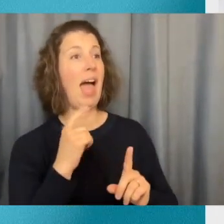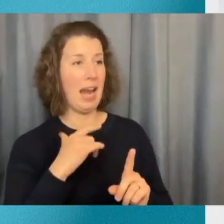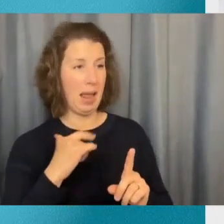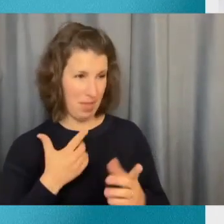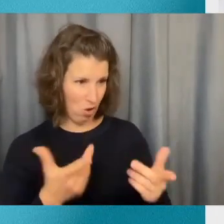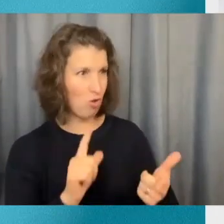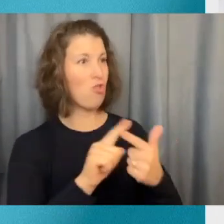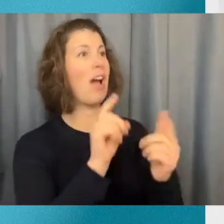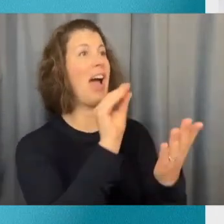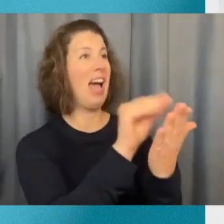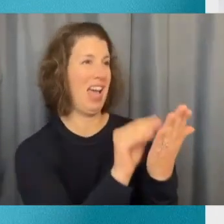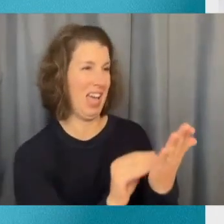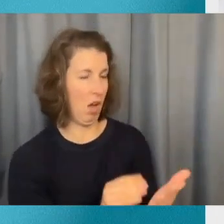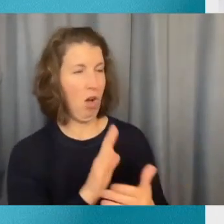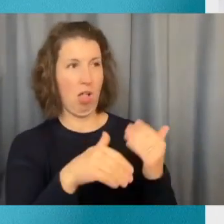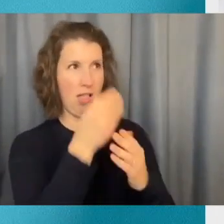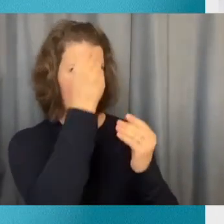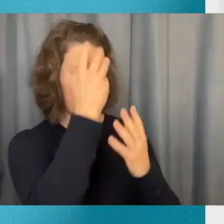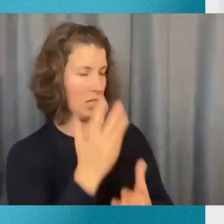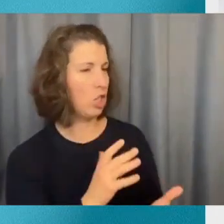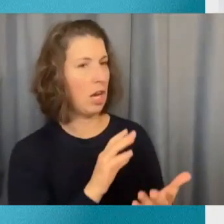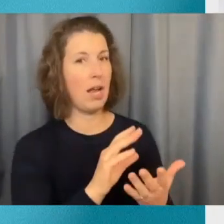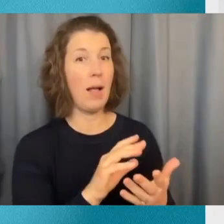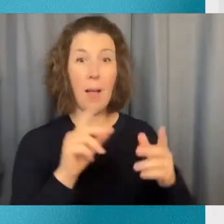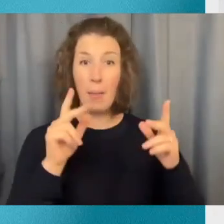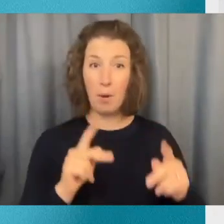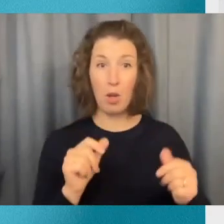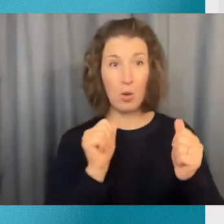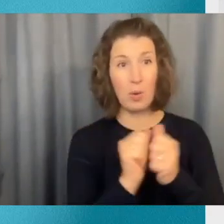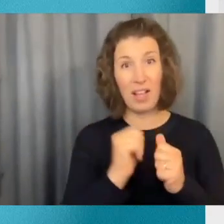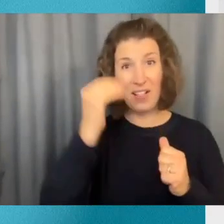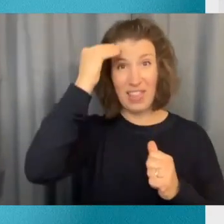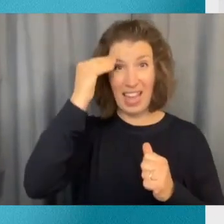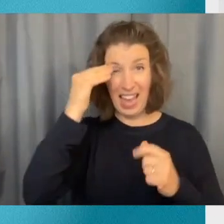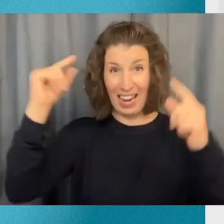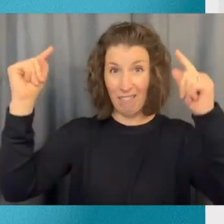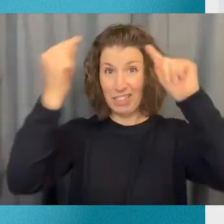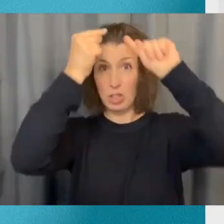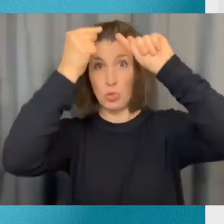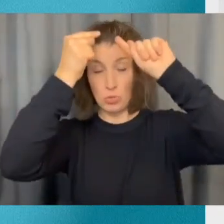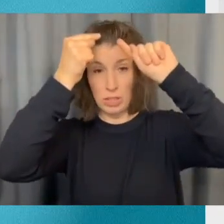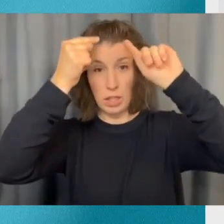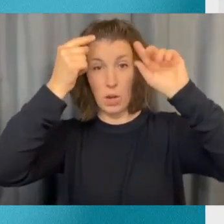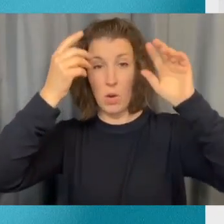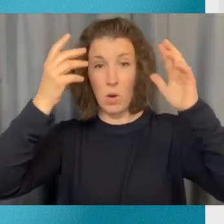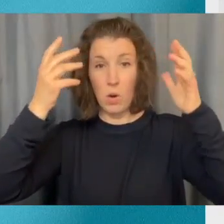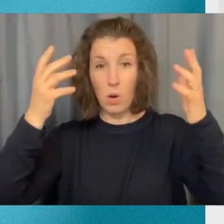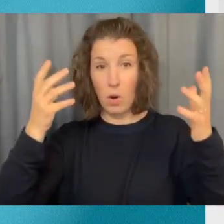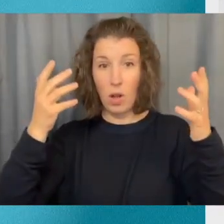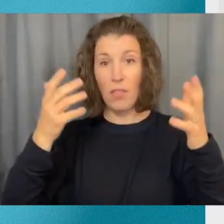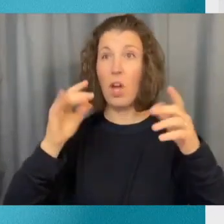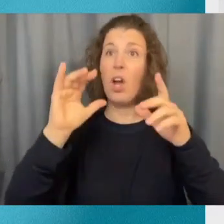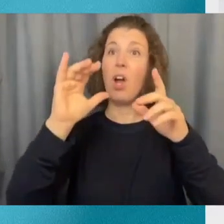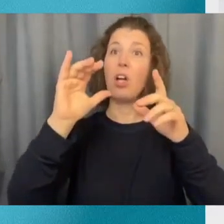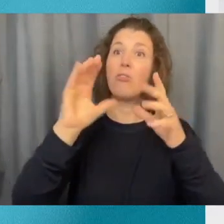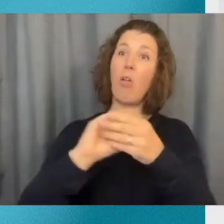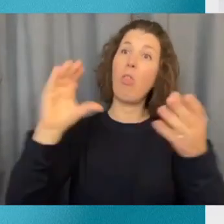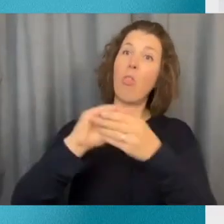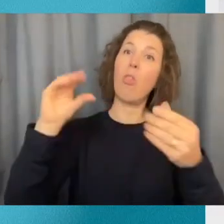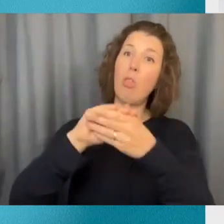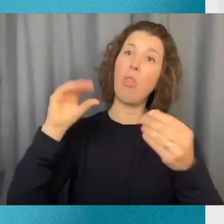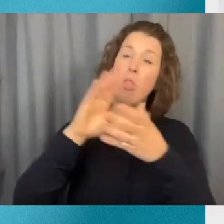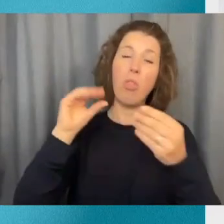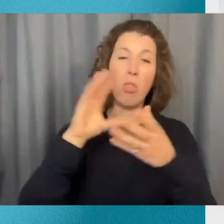the person there with the head injury is talking about in sort of in this dynamic way, not even using words, just describing this image